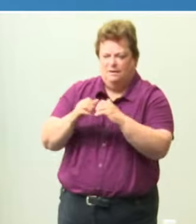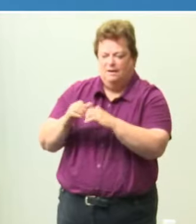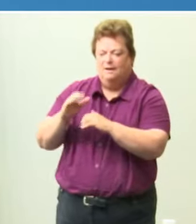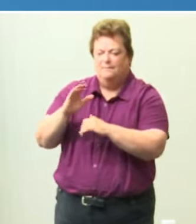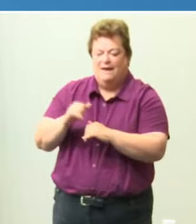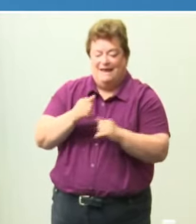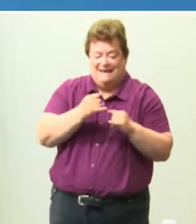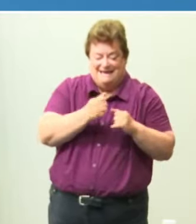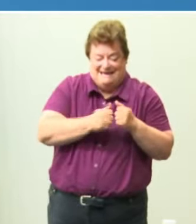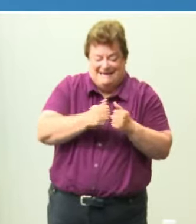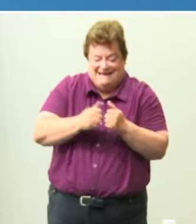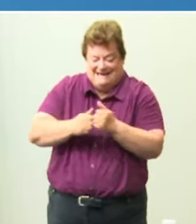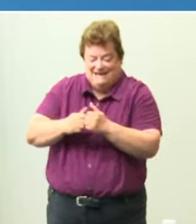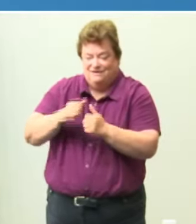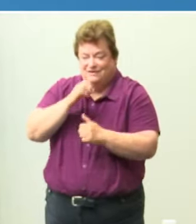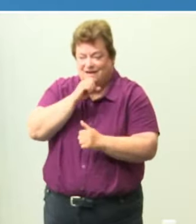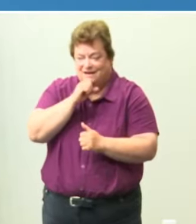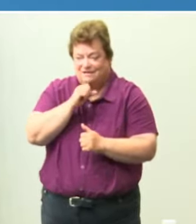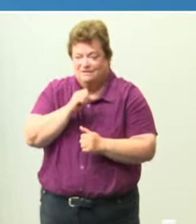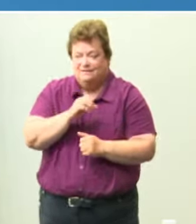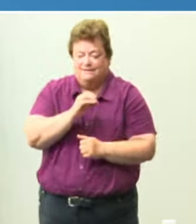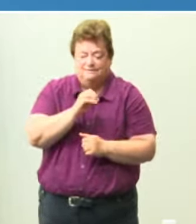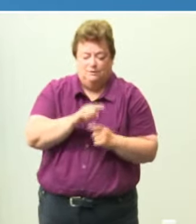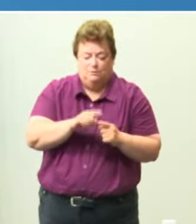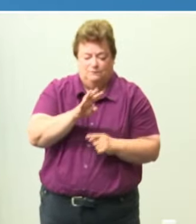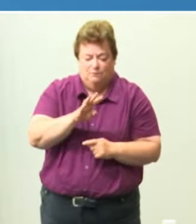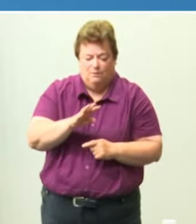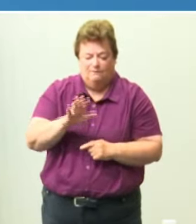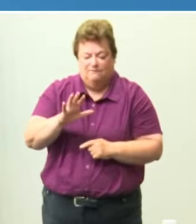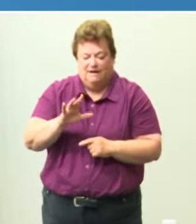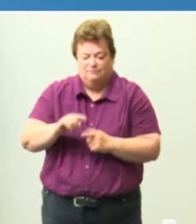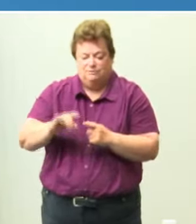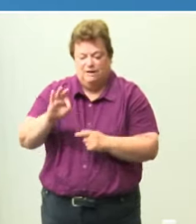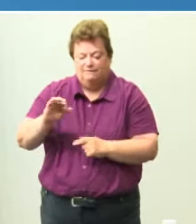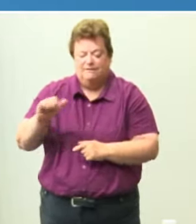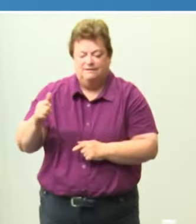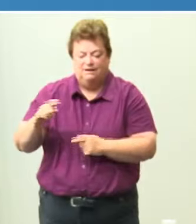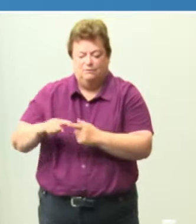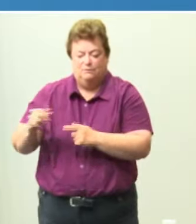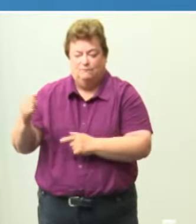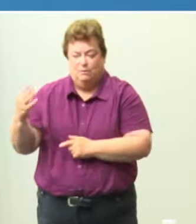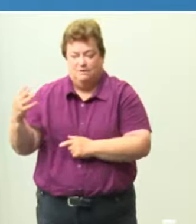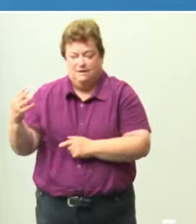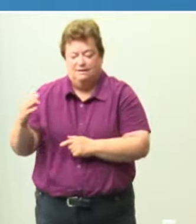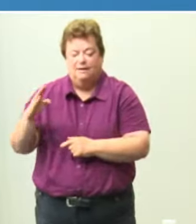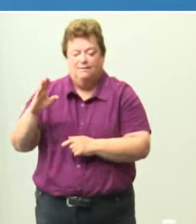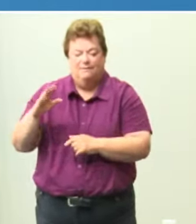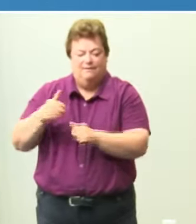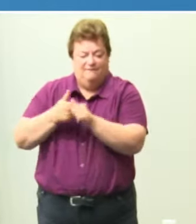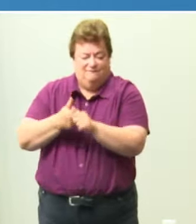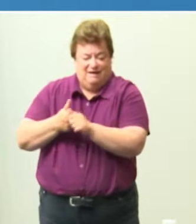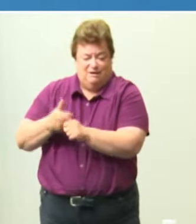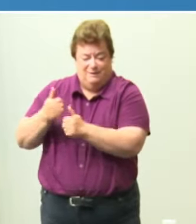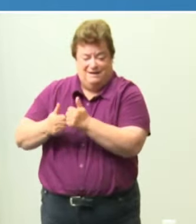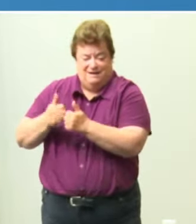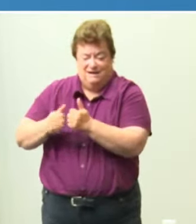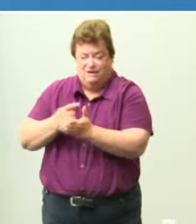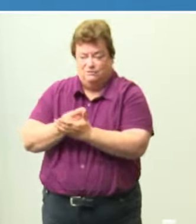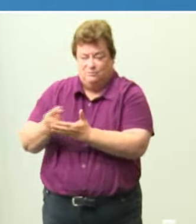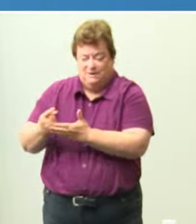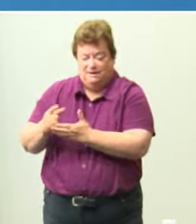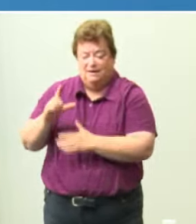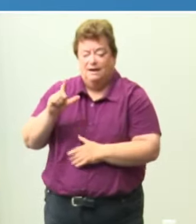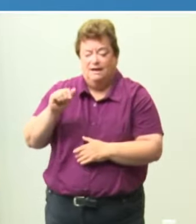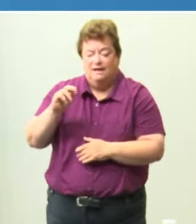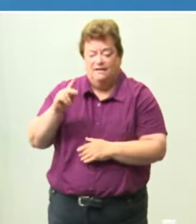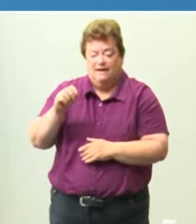age group, 0 to 4, 5 to 9, 10 to 14 age groups by week. In Lancaster